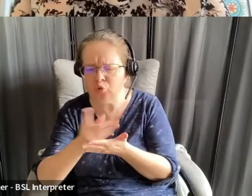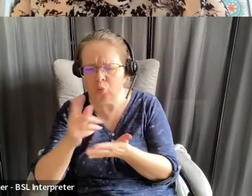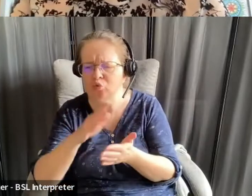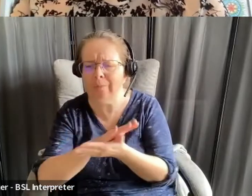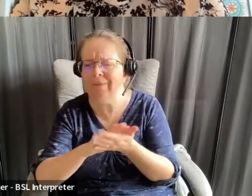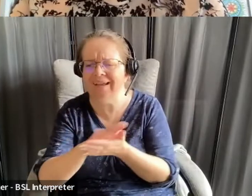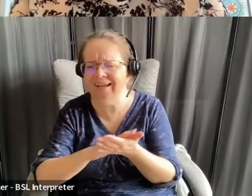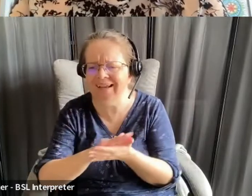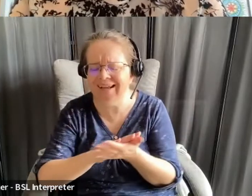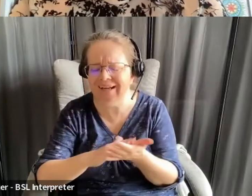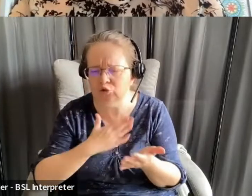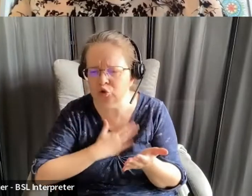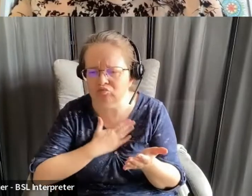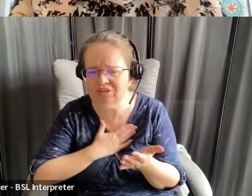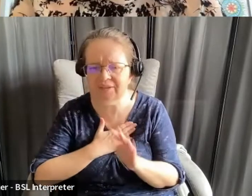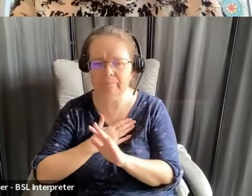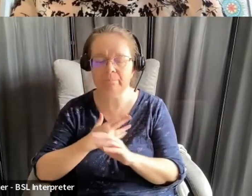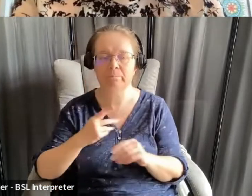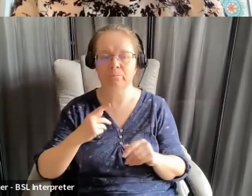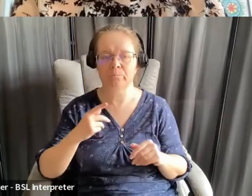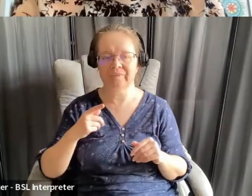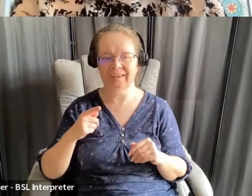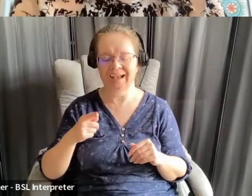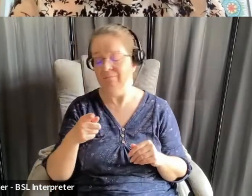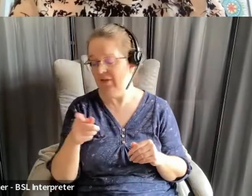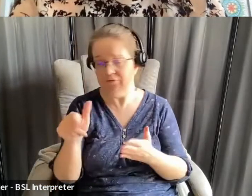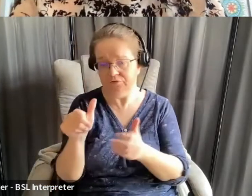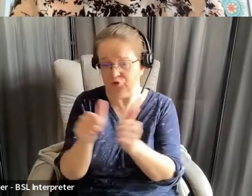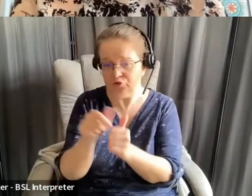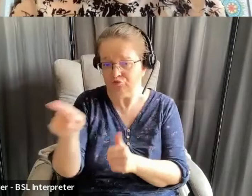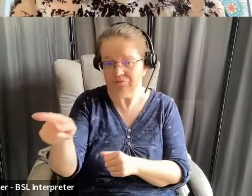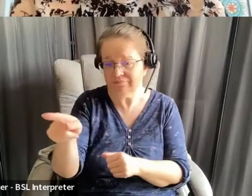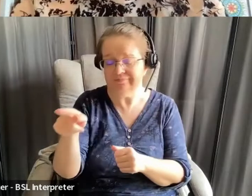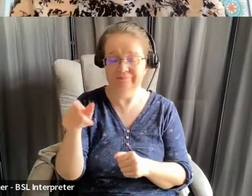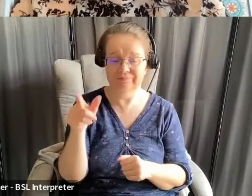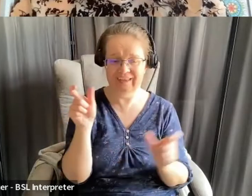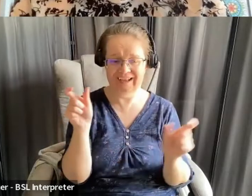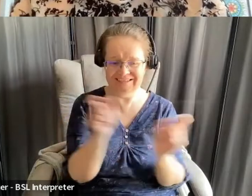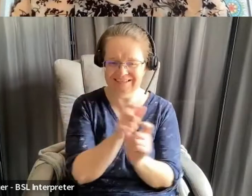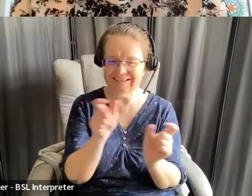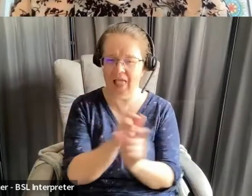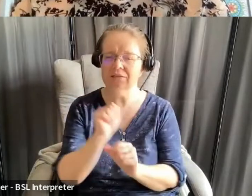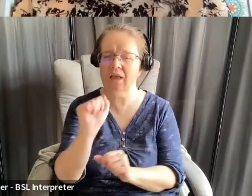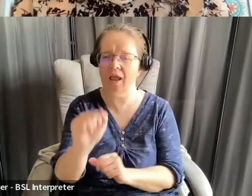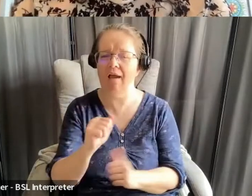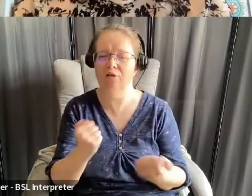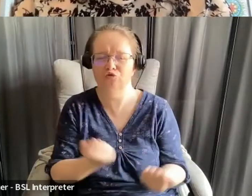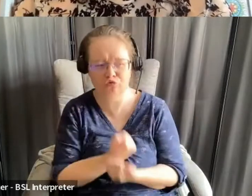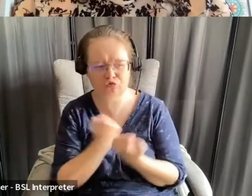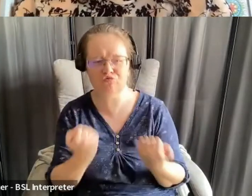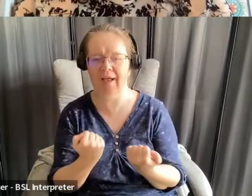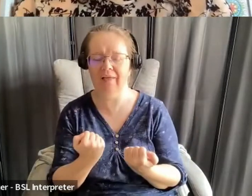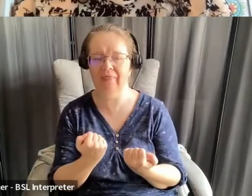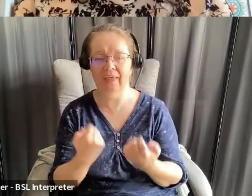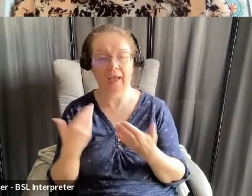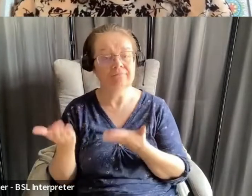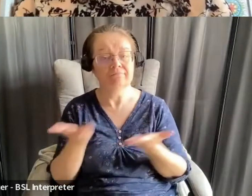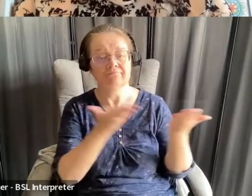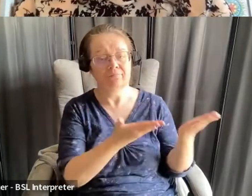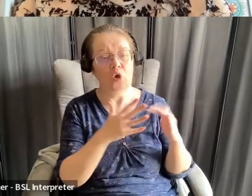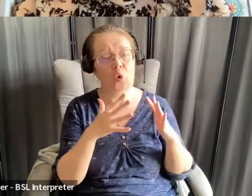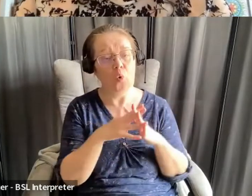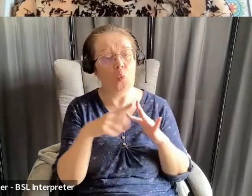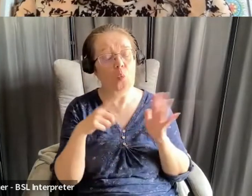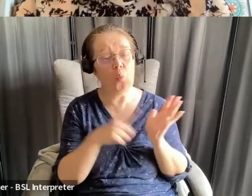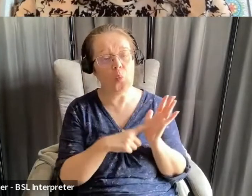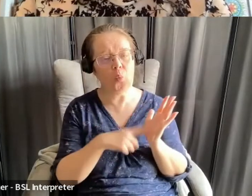but this really speaks to, again, dyslexia strengths. Over to you, Will.